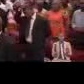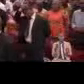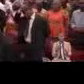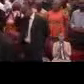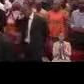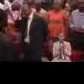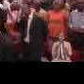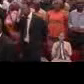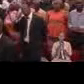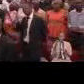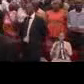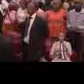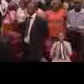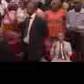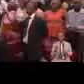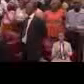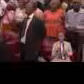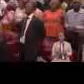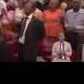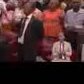Free, I'm free indeed.